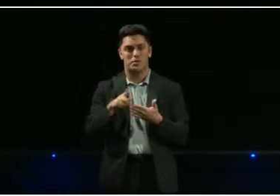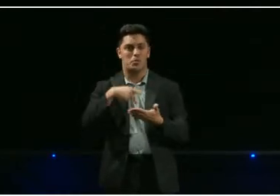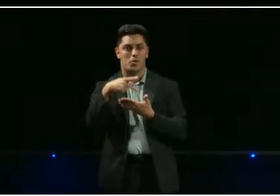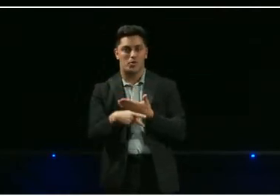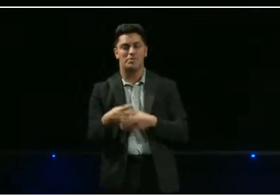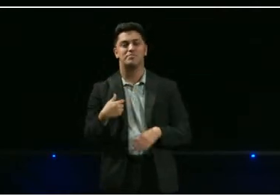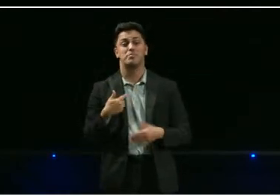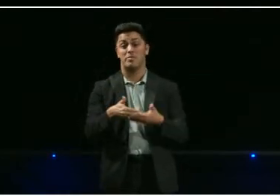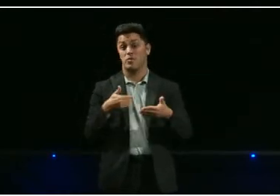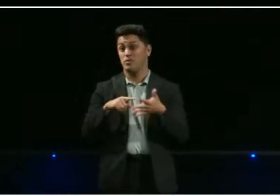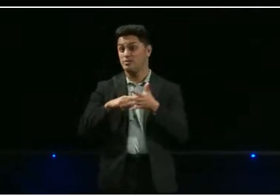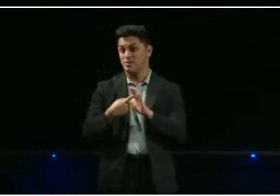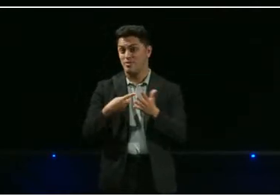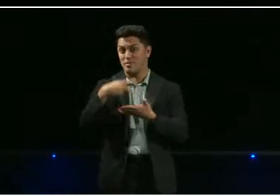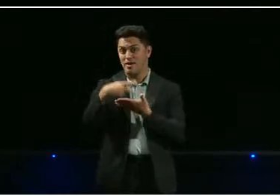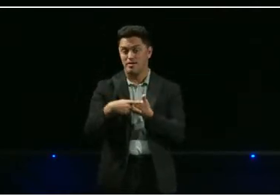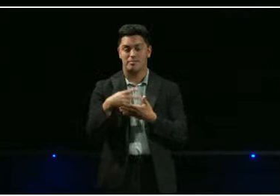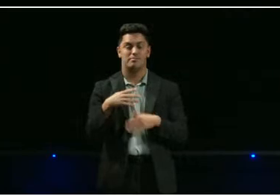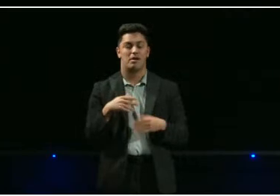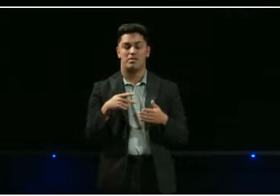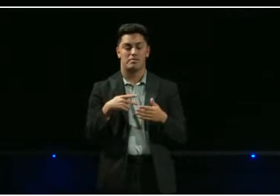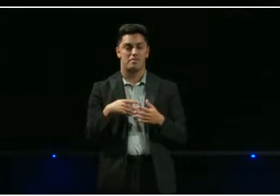we begin the panel, please,